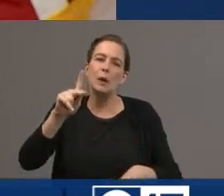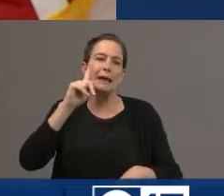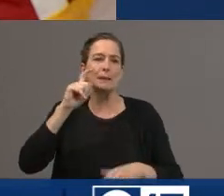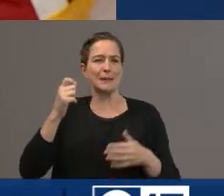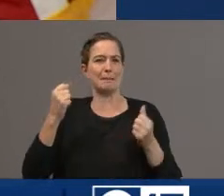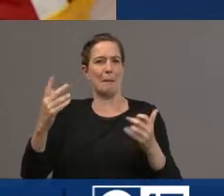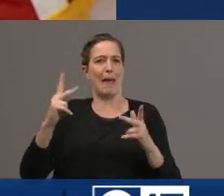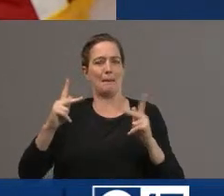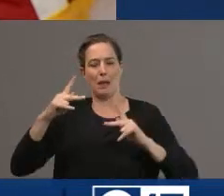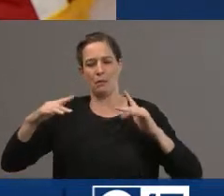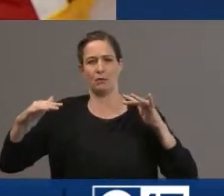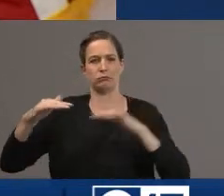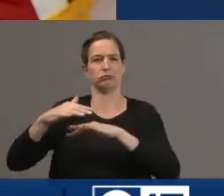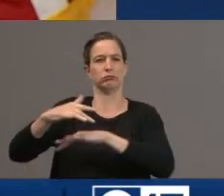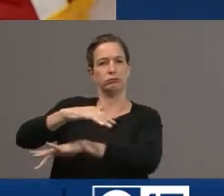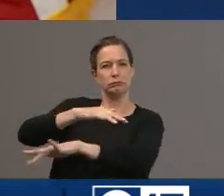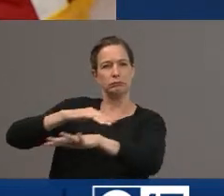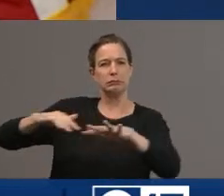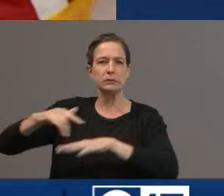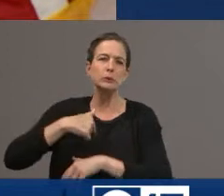transmission of